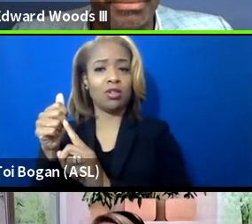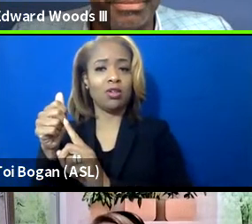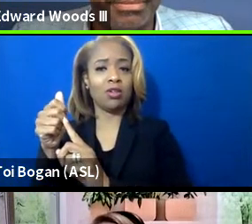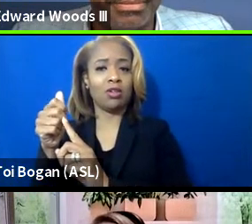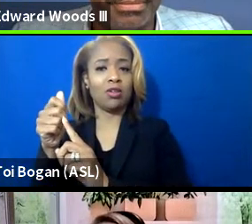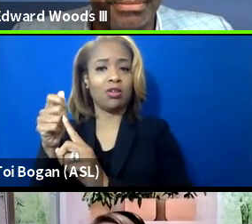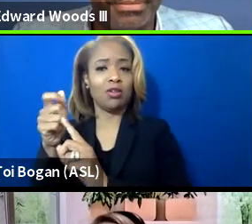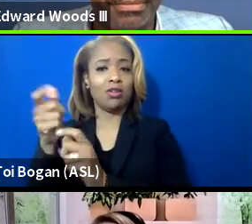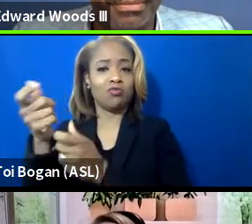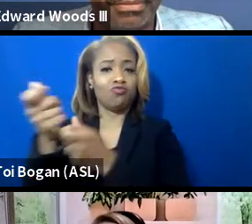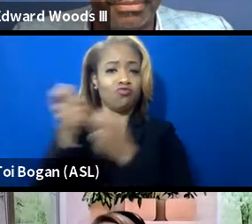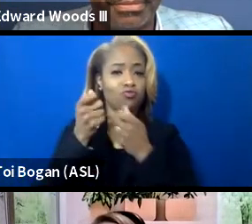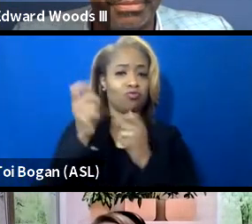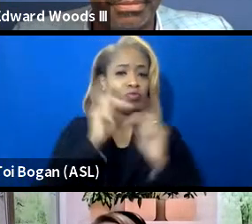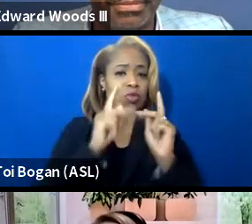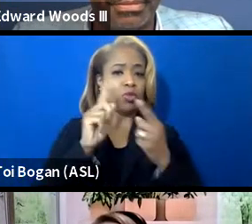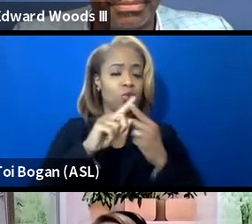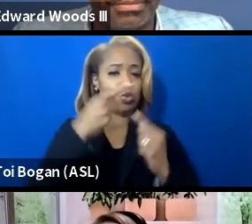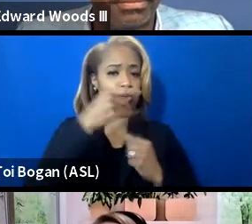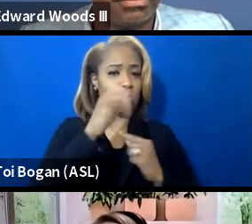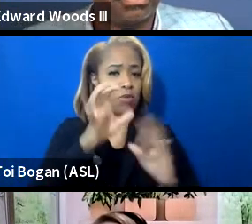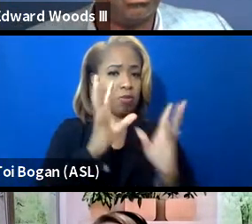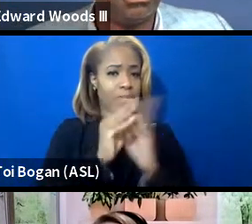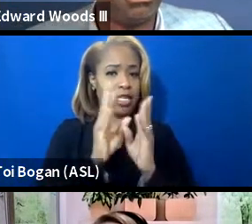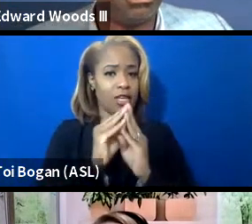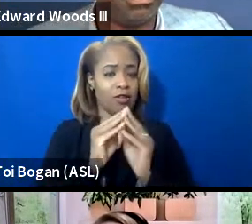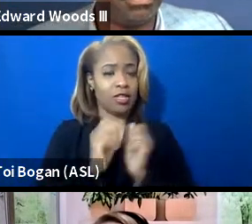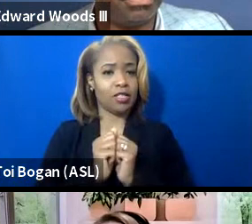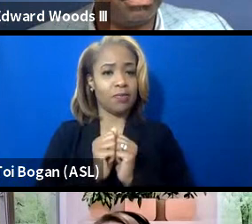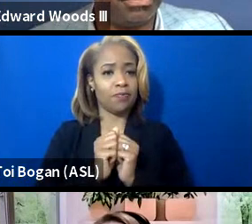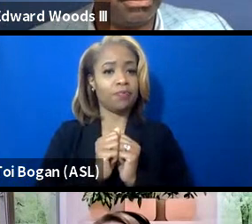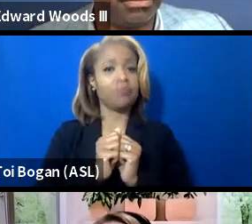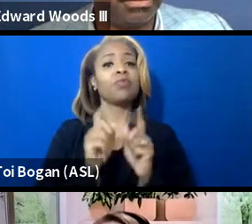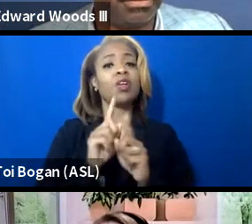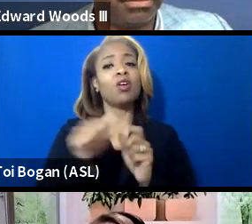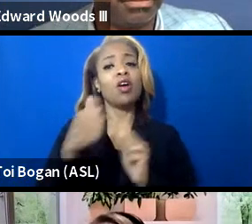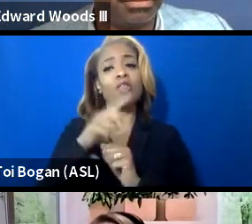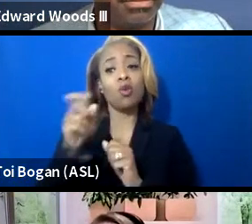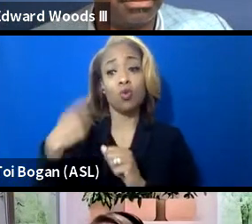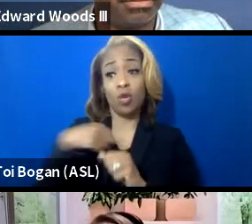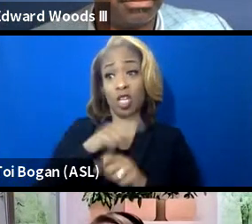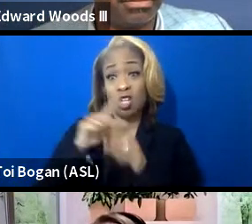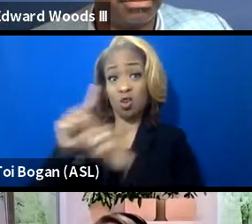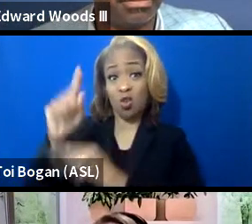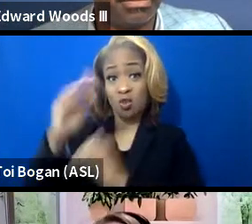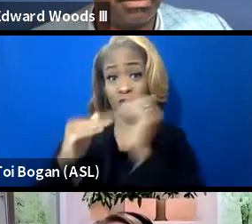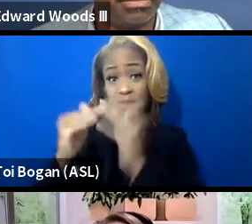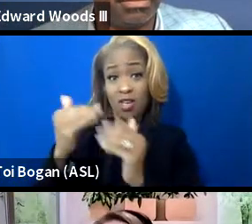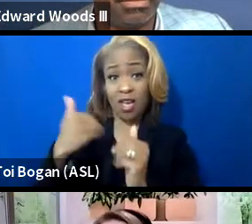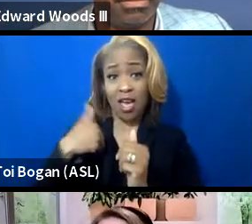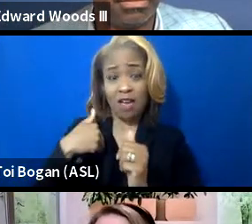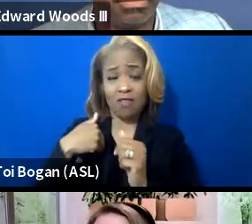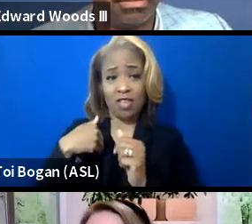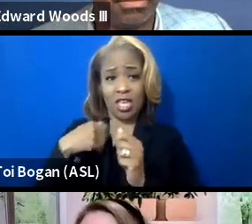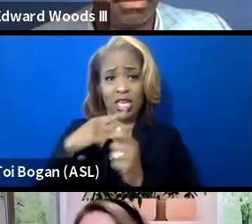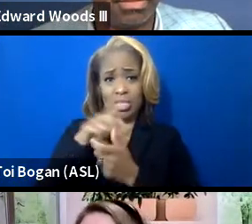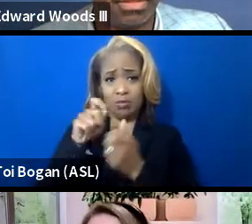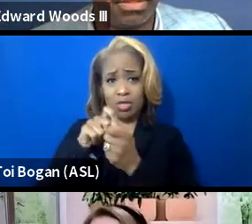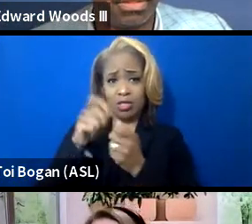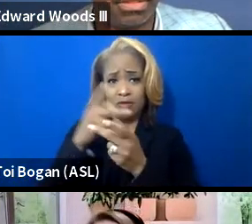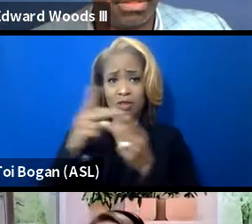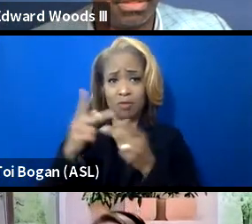day. And then the other question is, when we go to the venue, will we have a designated area to come in